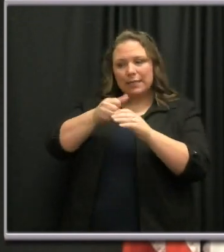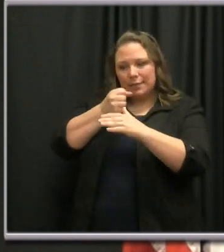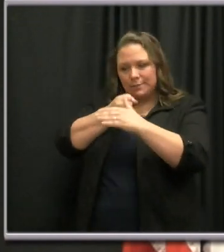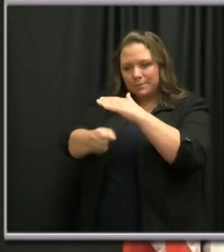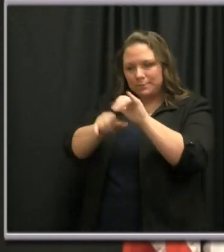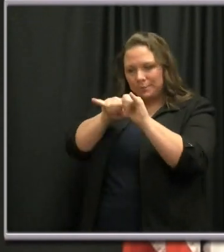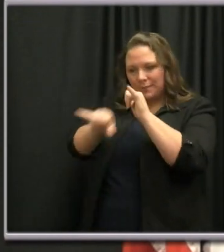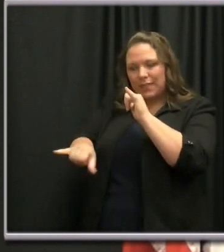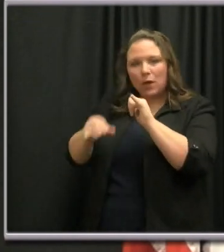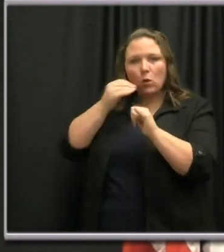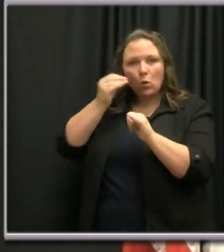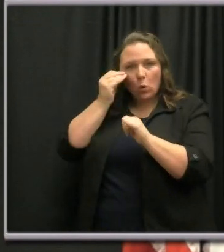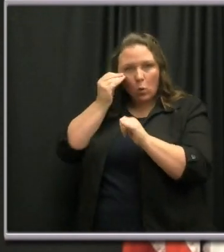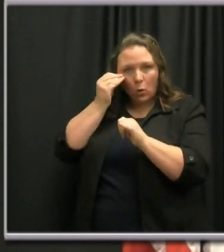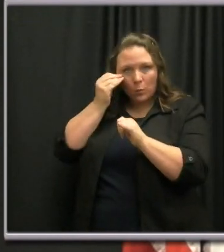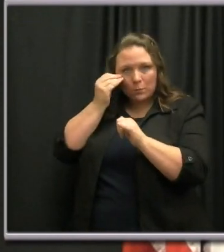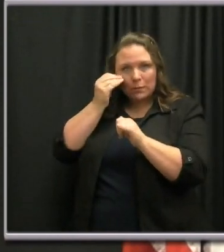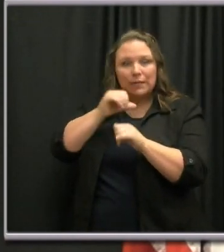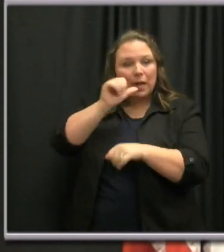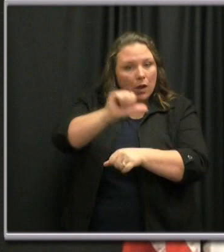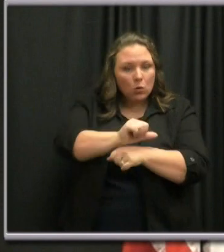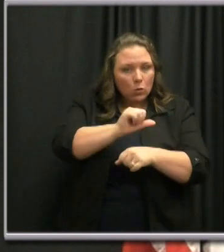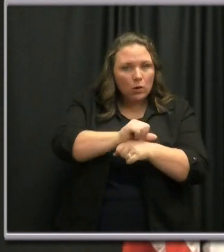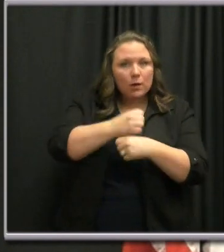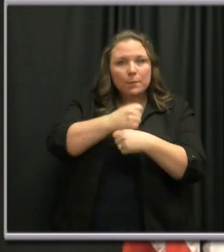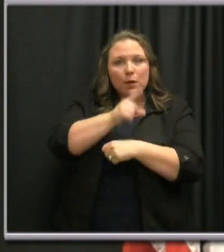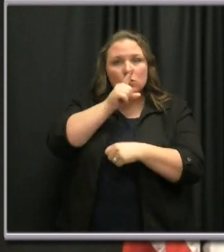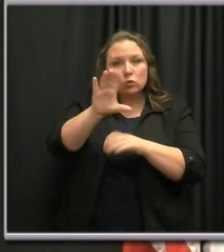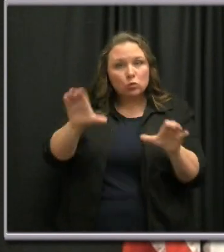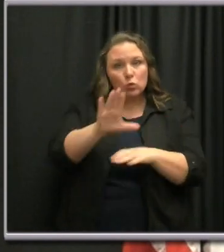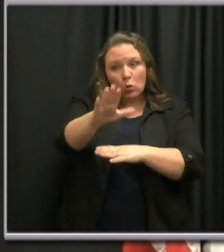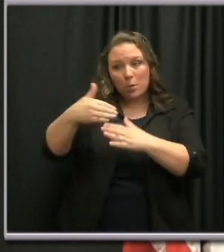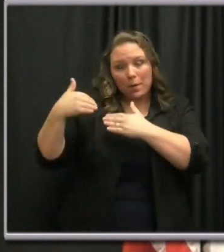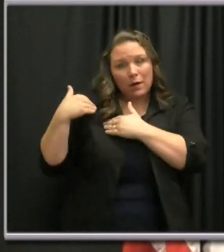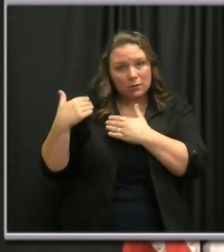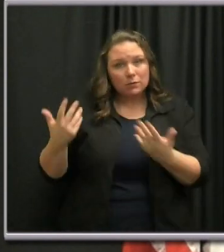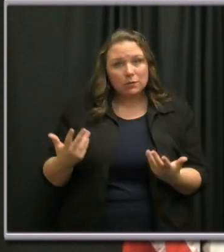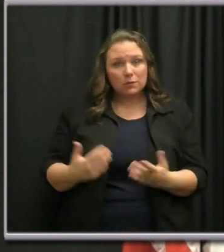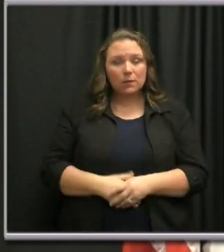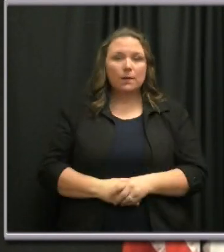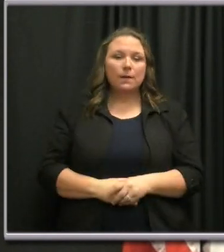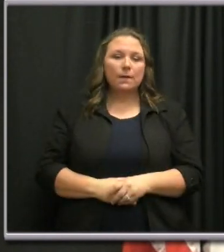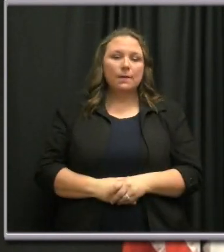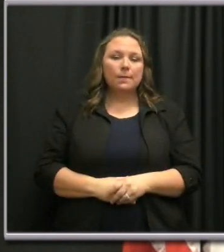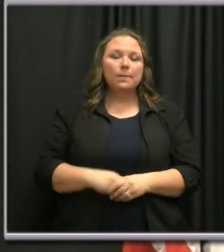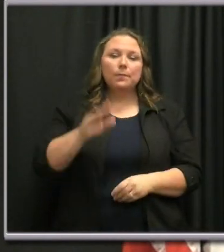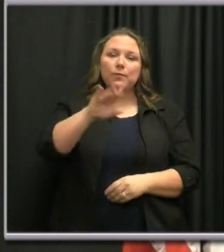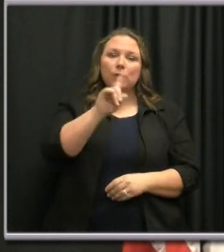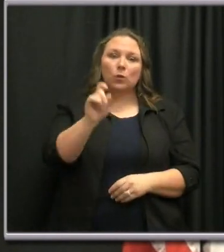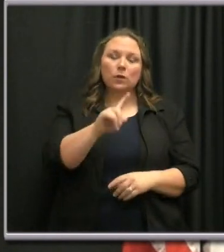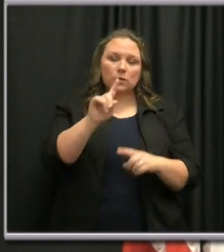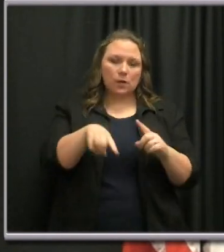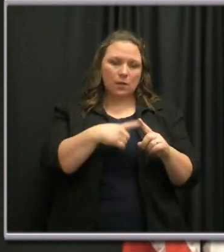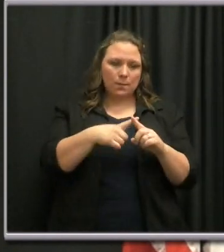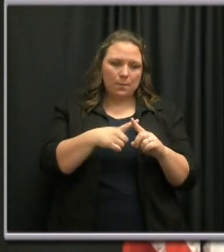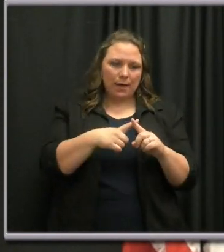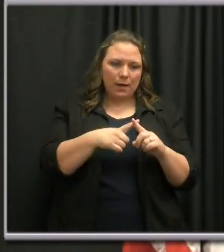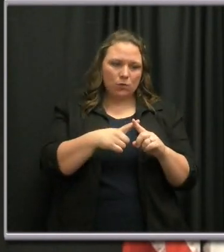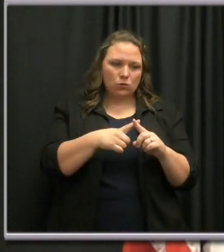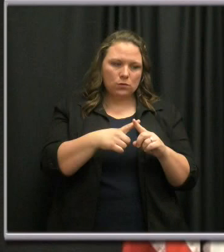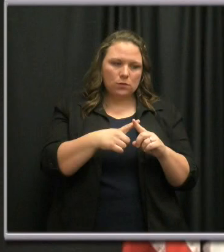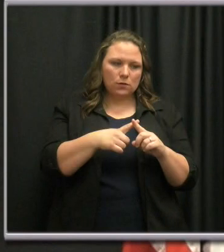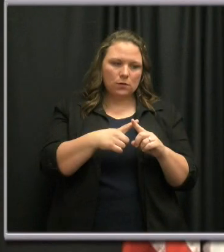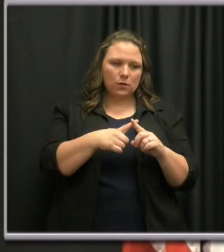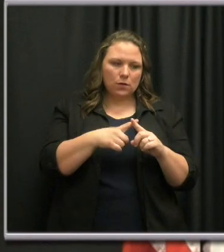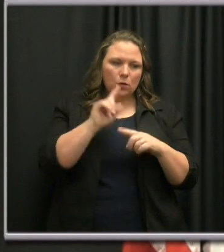go to work. You need to stay in your house. You need to make sure you do your part. Now, regarding your questions of